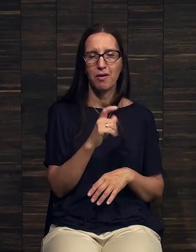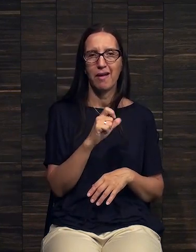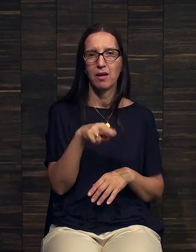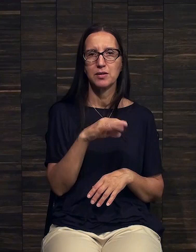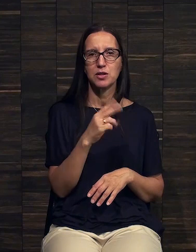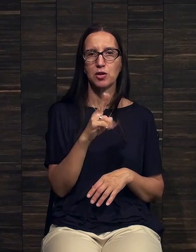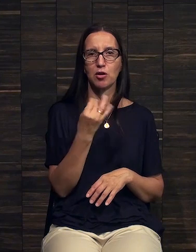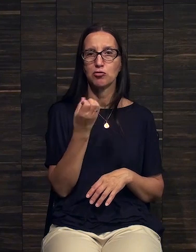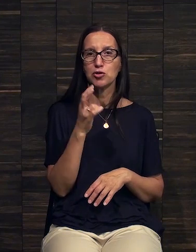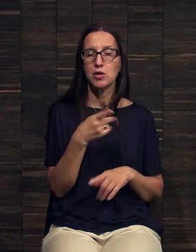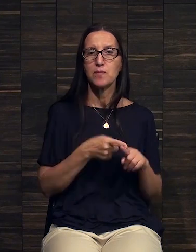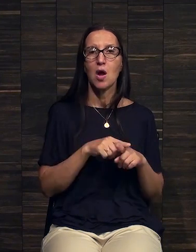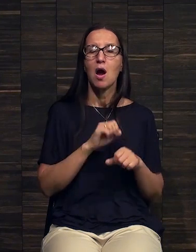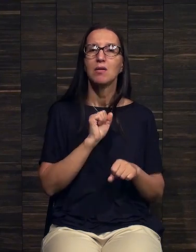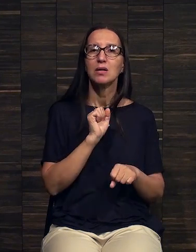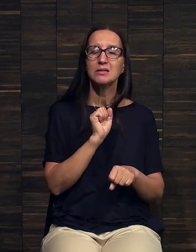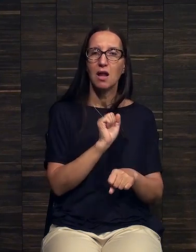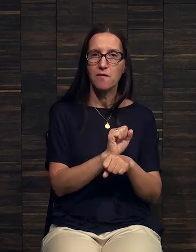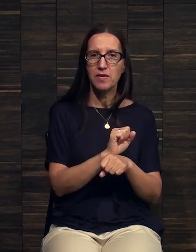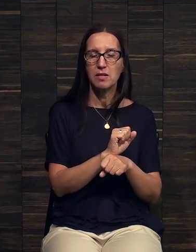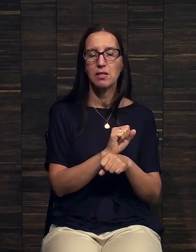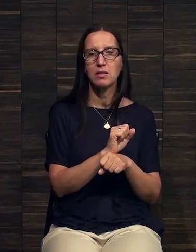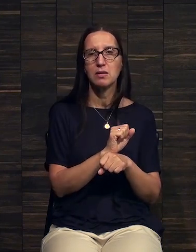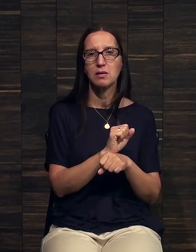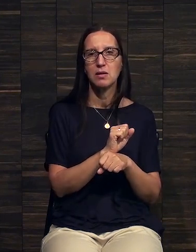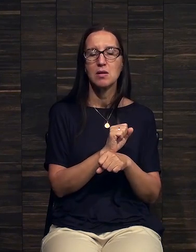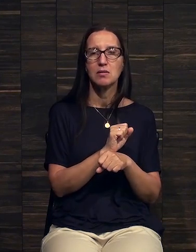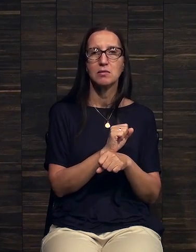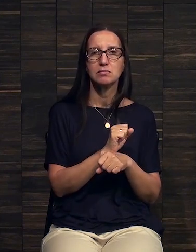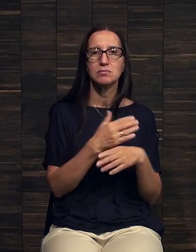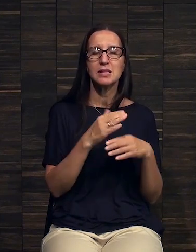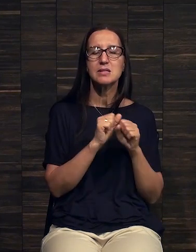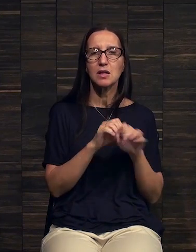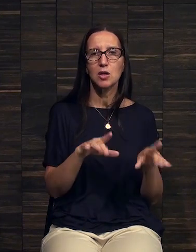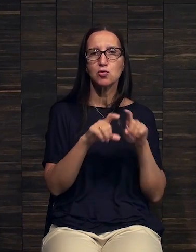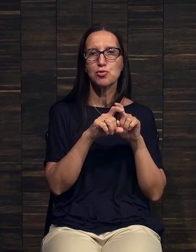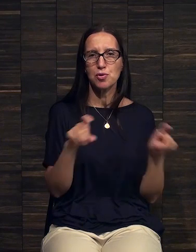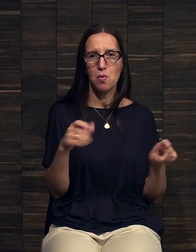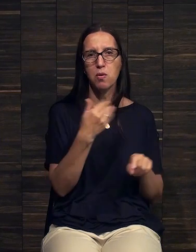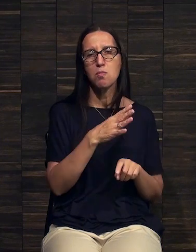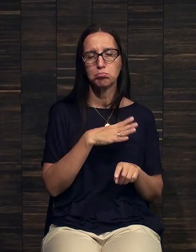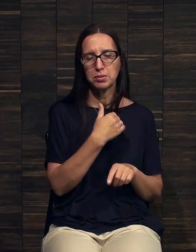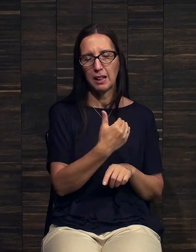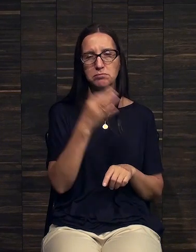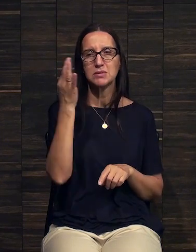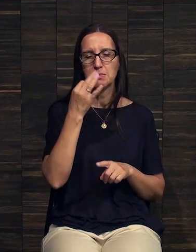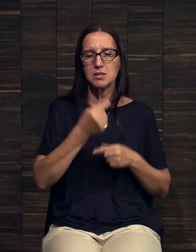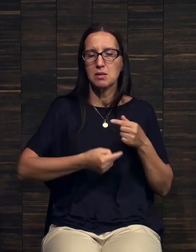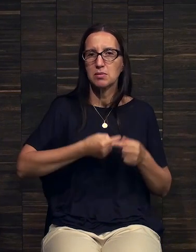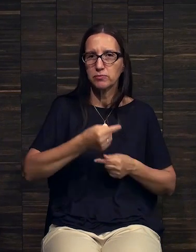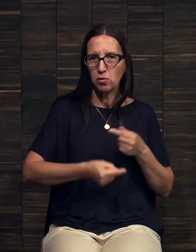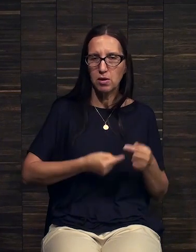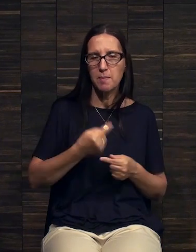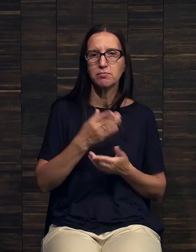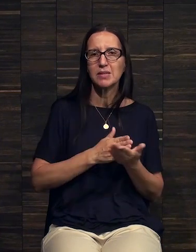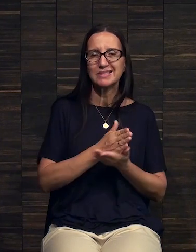versus Board of Education. He was a forensic expert that stopped the segregation of schools. He had